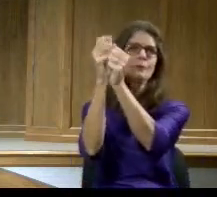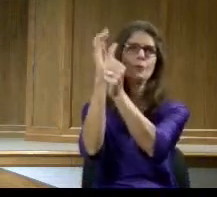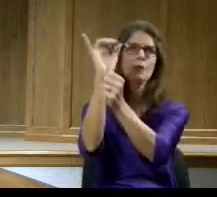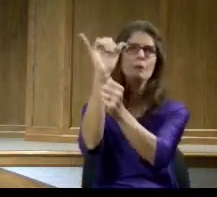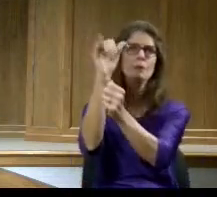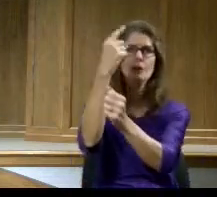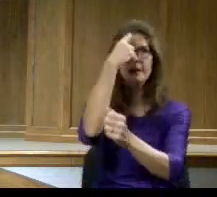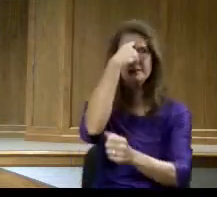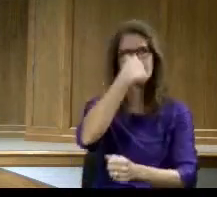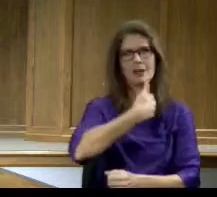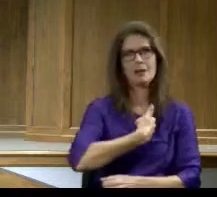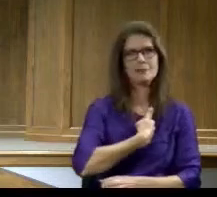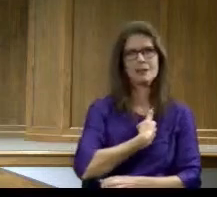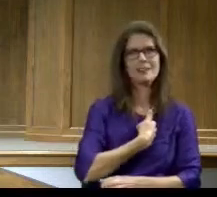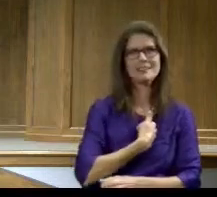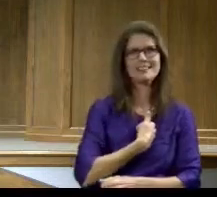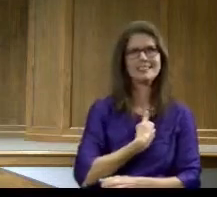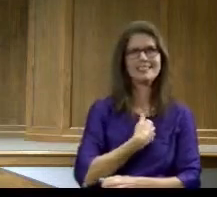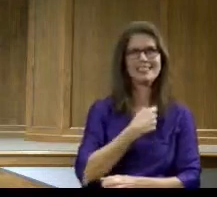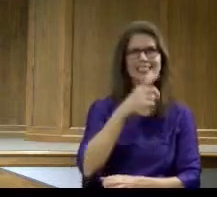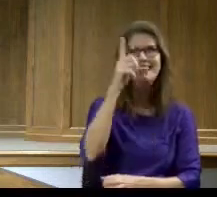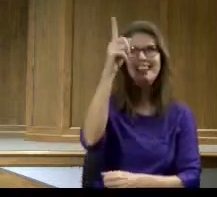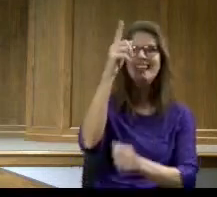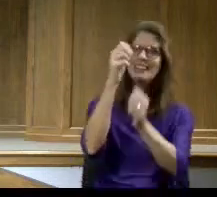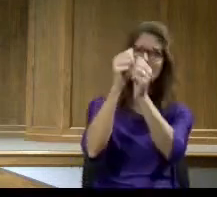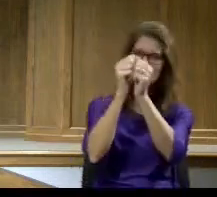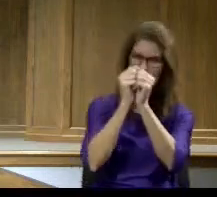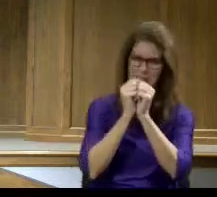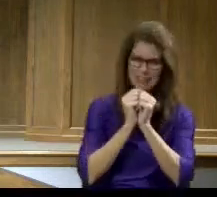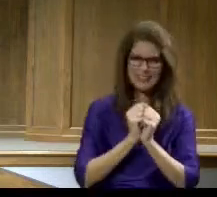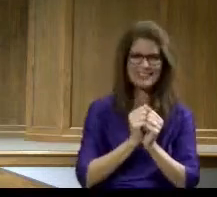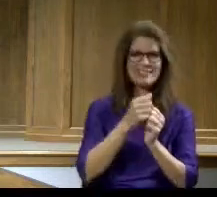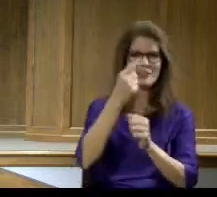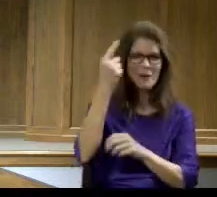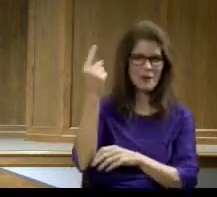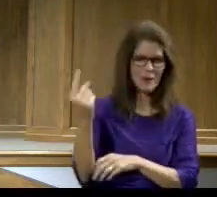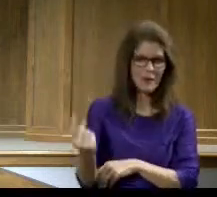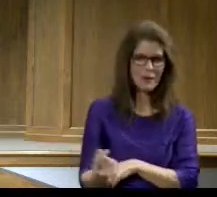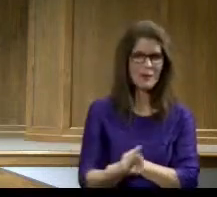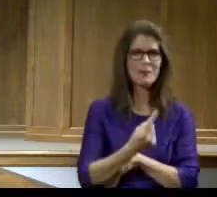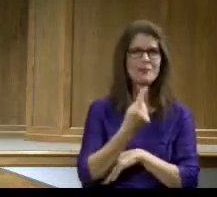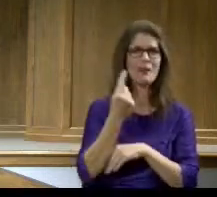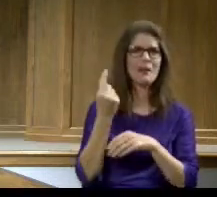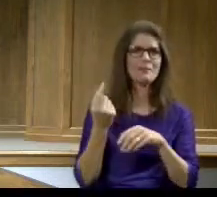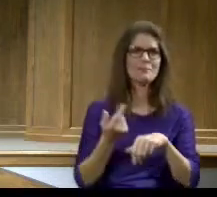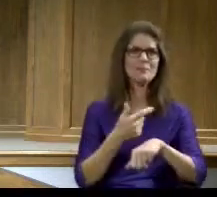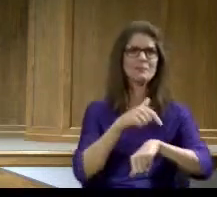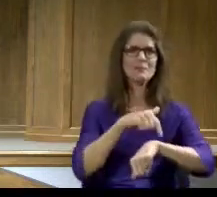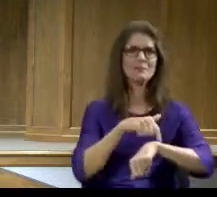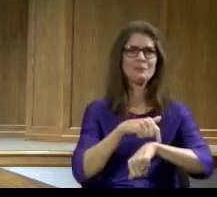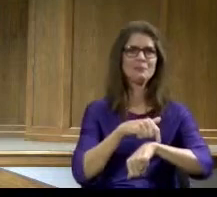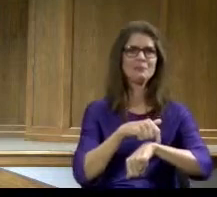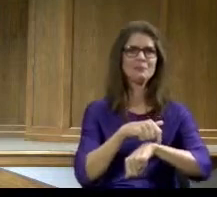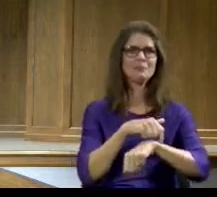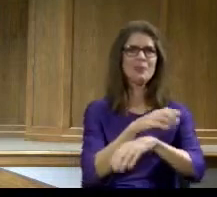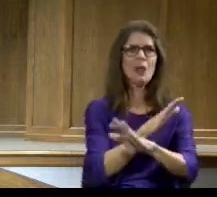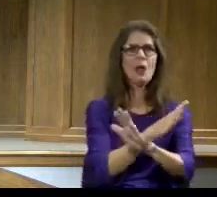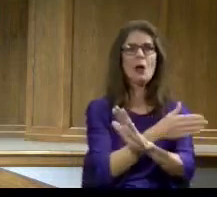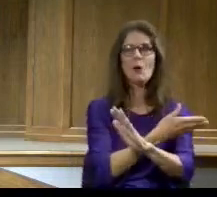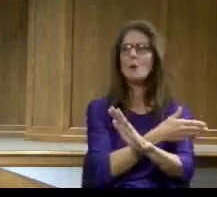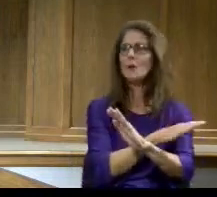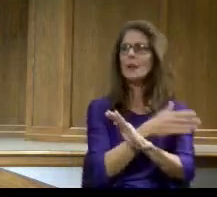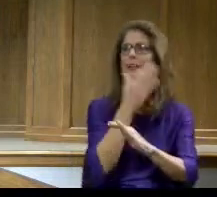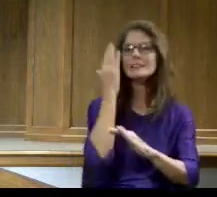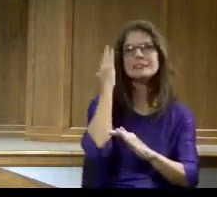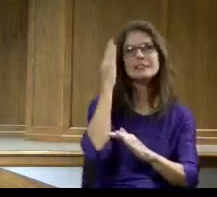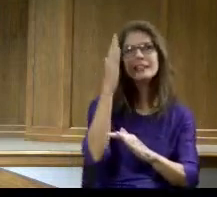to us. He is with us all the way. We're going to sing for a moment. If you'd like the prayers of